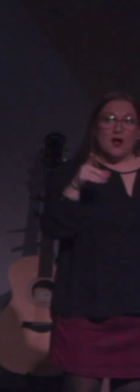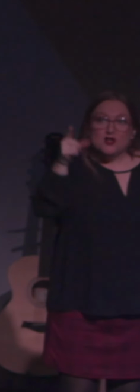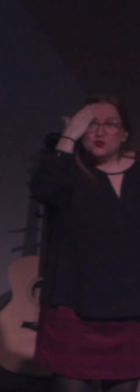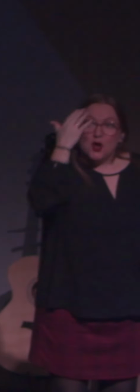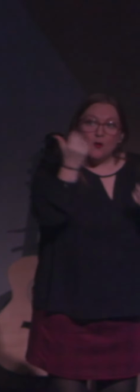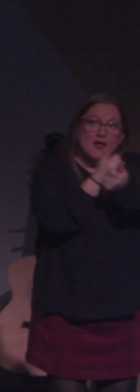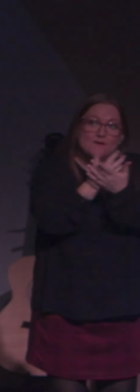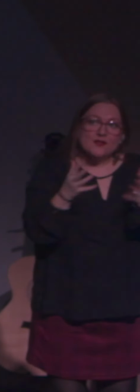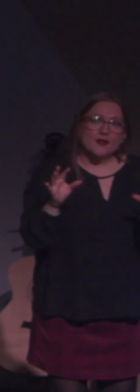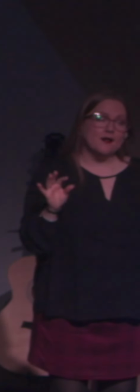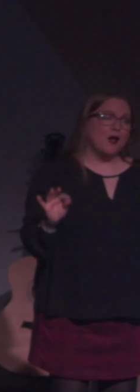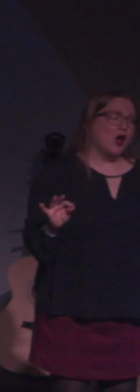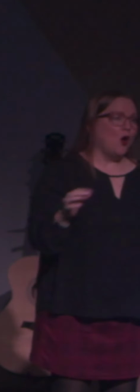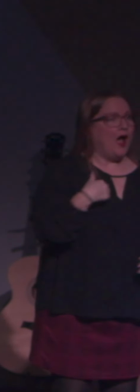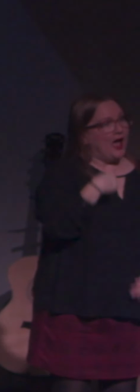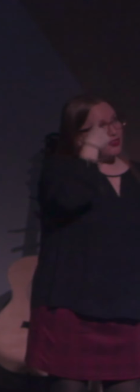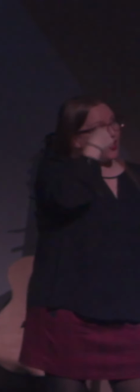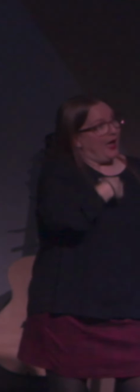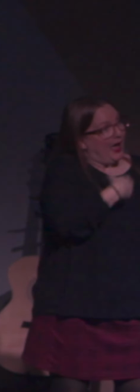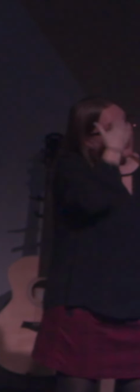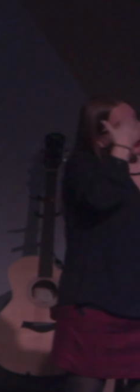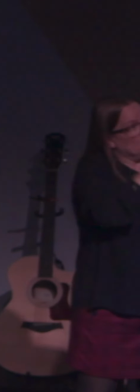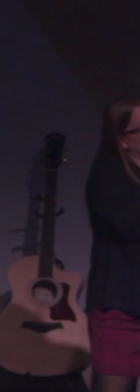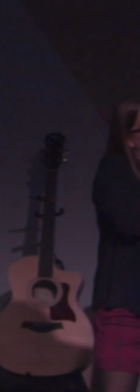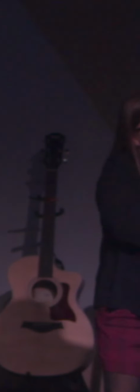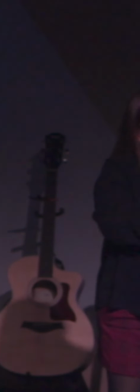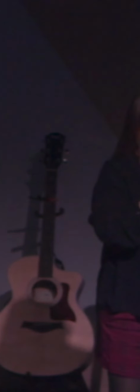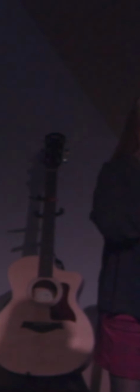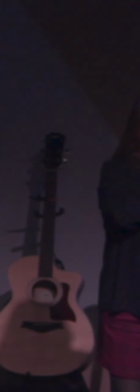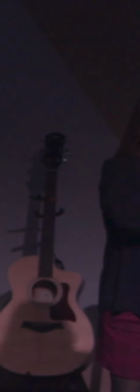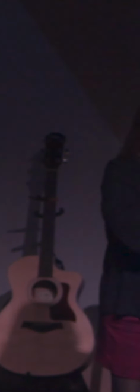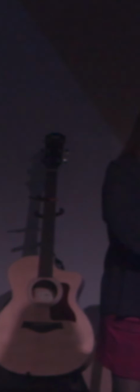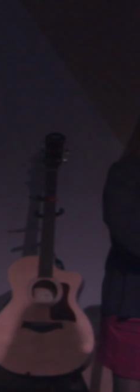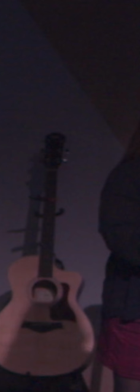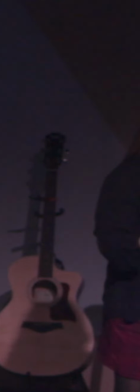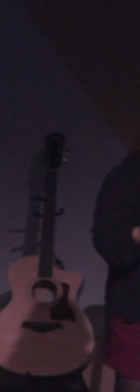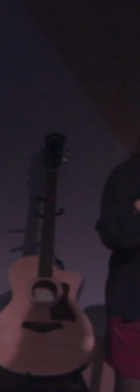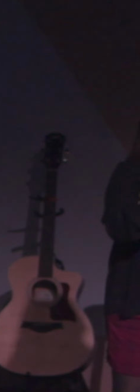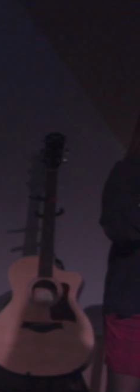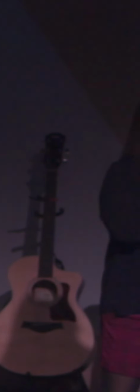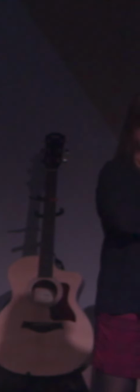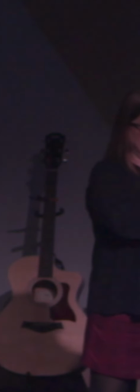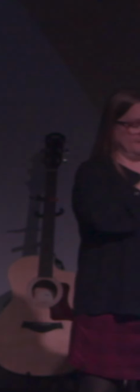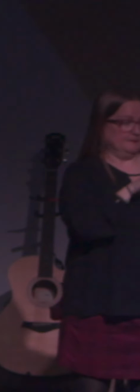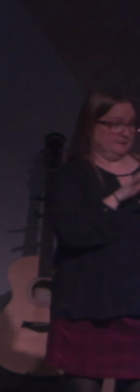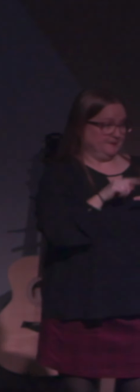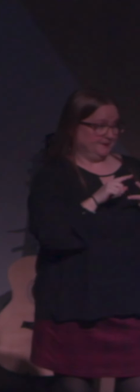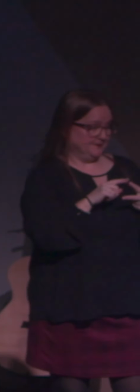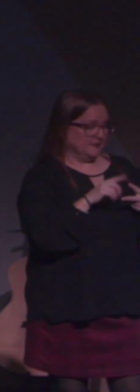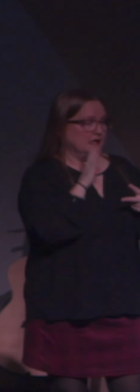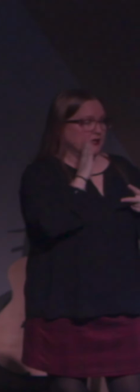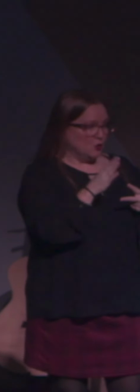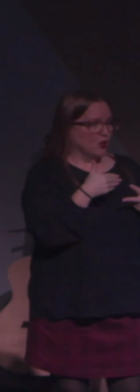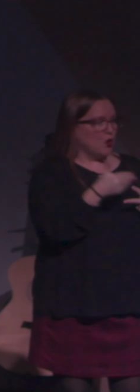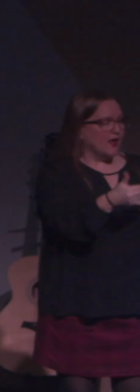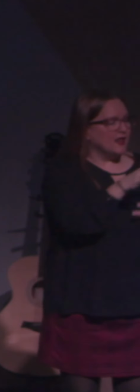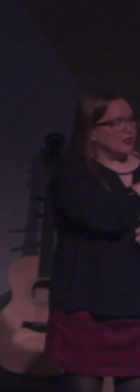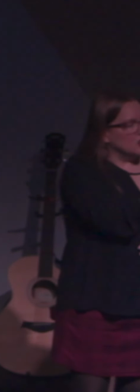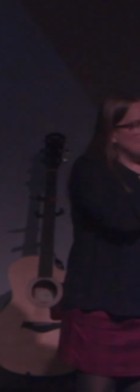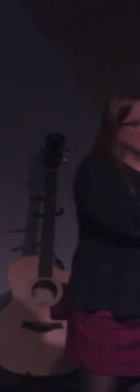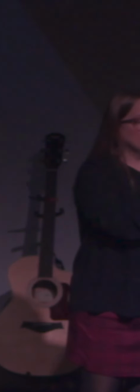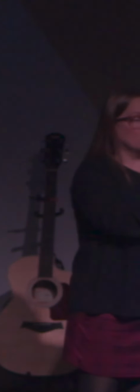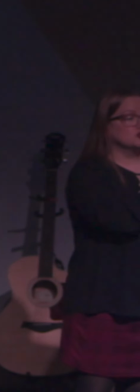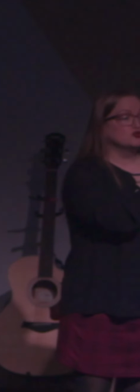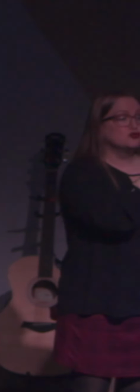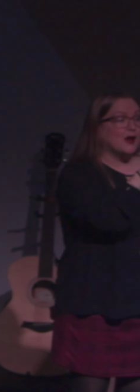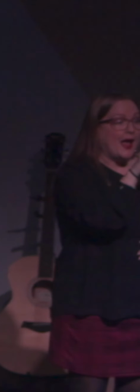know everything. Okay, I thought I did for a little while, but maybe I don't. The next thing that the shepherd will do is he'll go ahead and he'll look for tracks. He'll